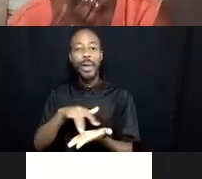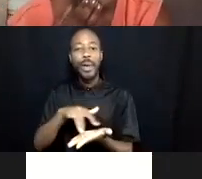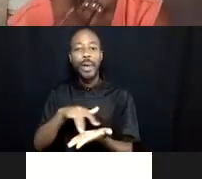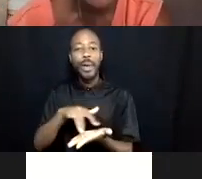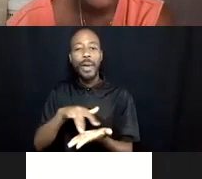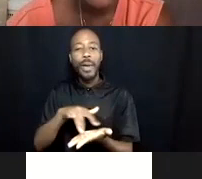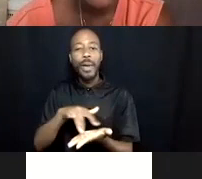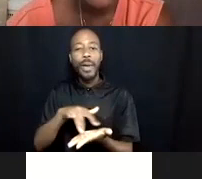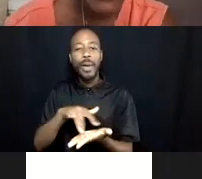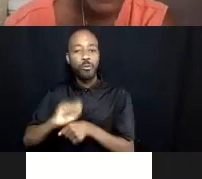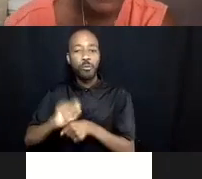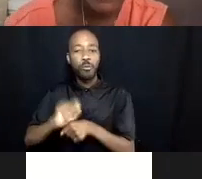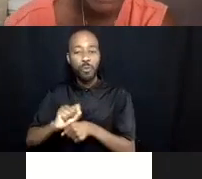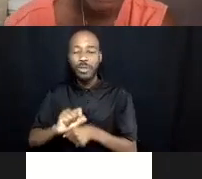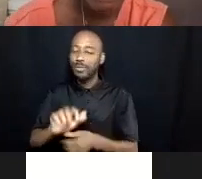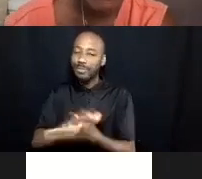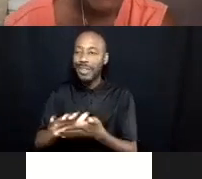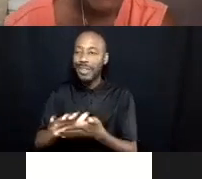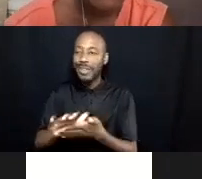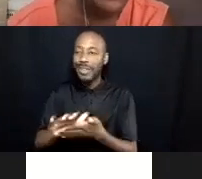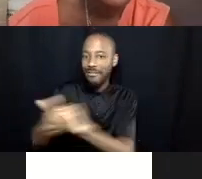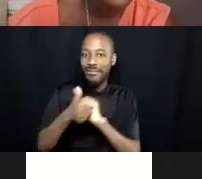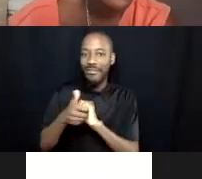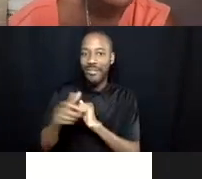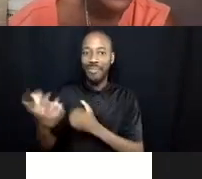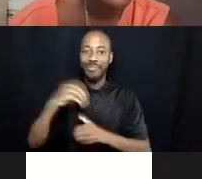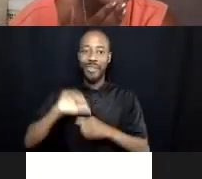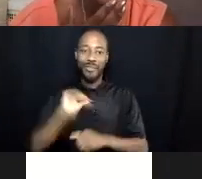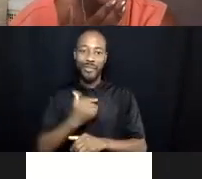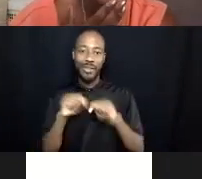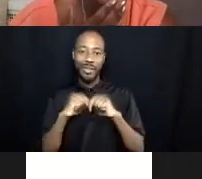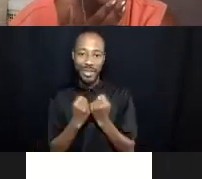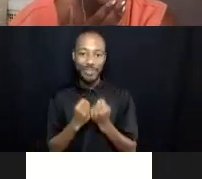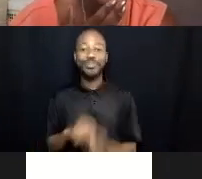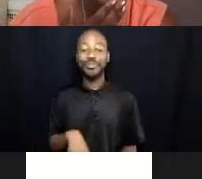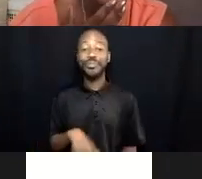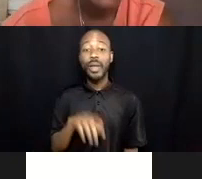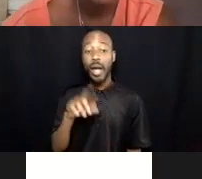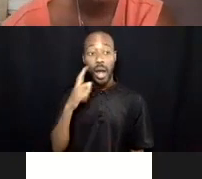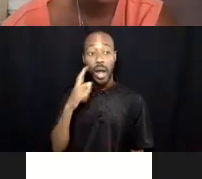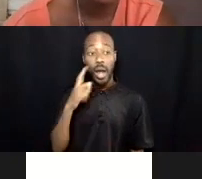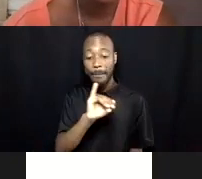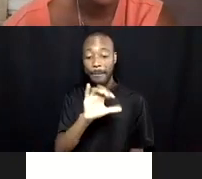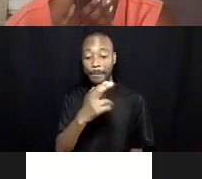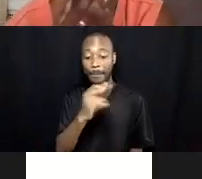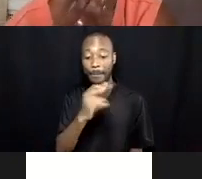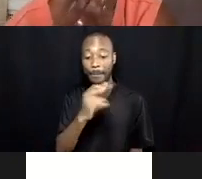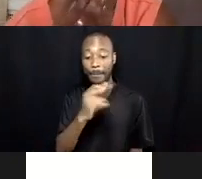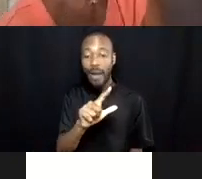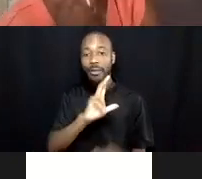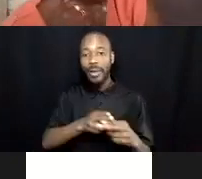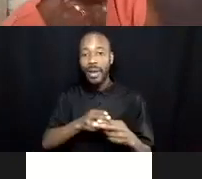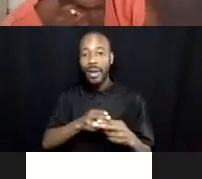have those on the team. Oh yeah, see, Michael named House of Tulip down in New